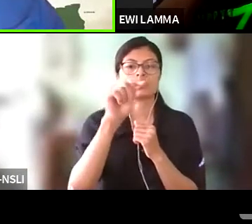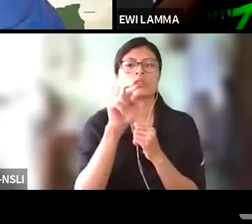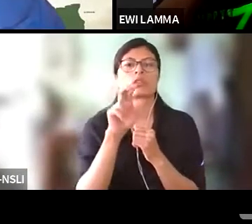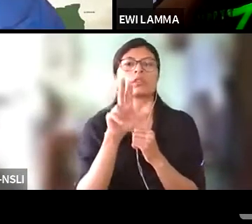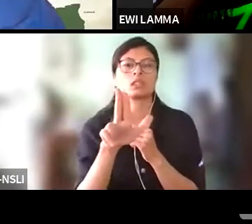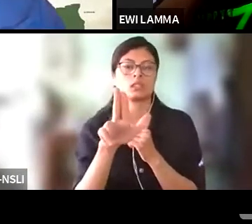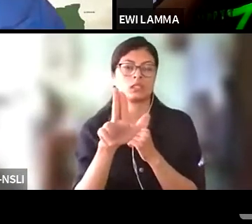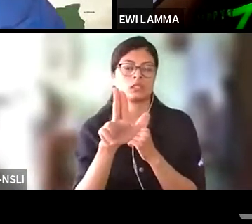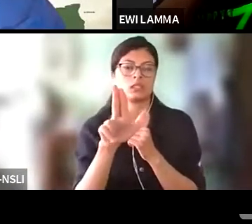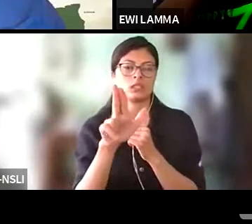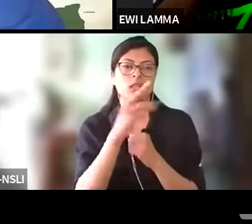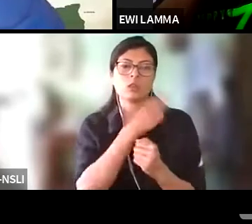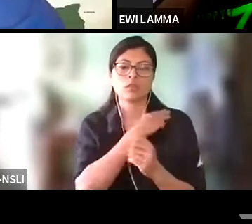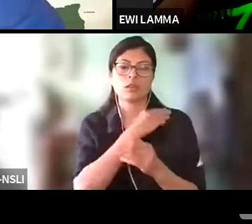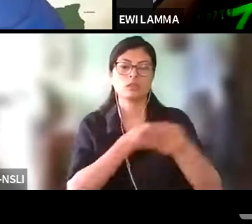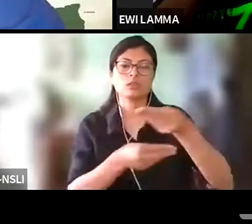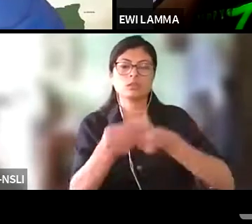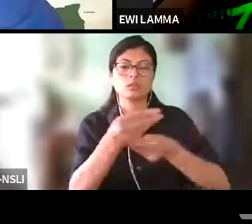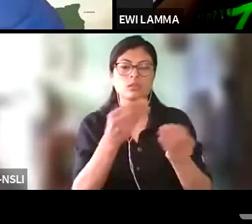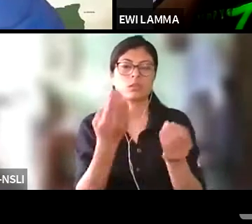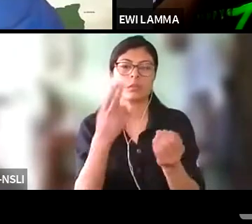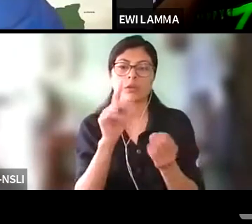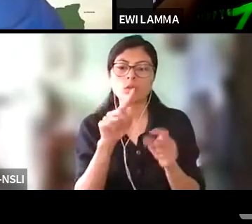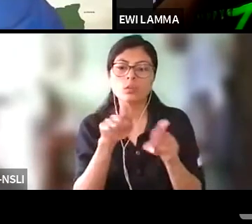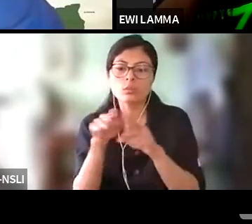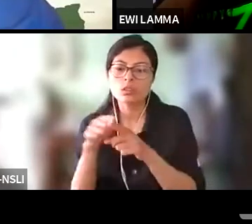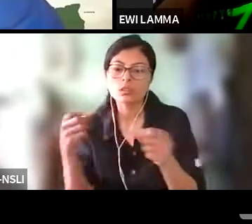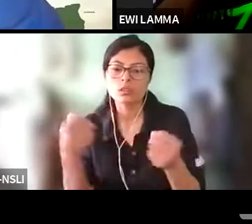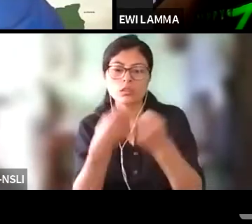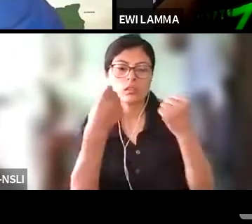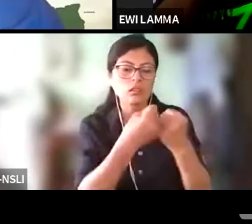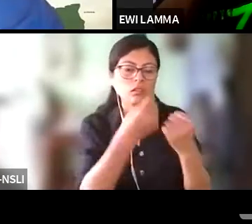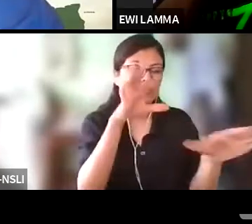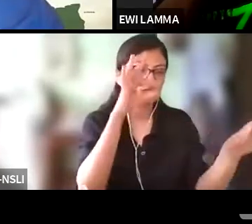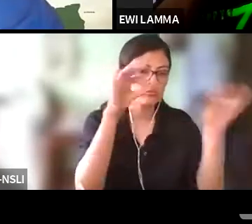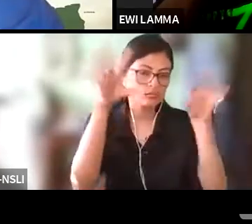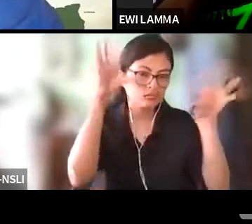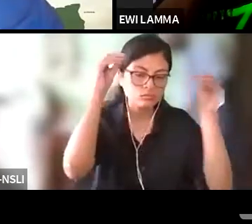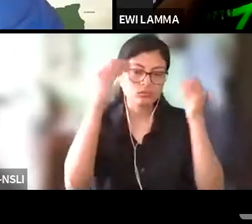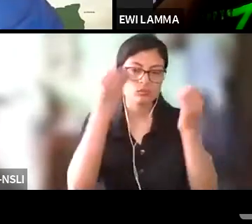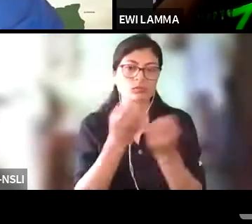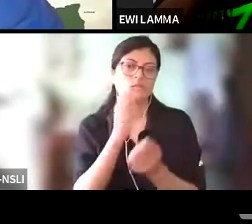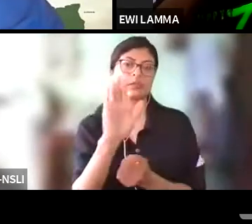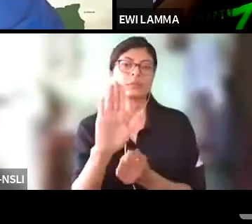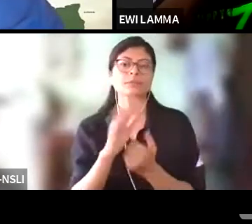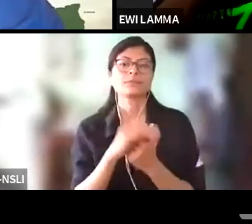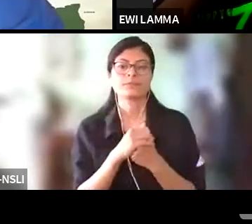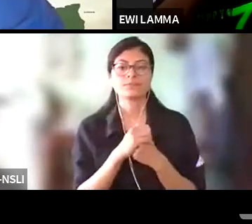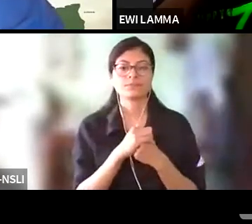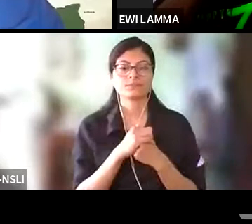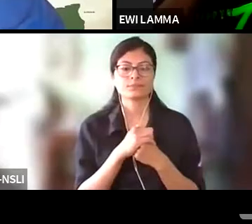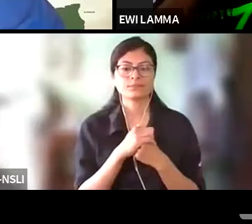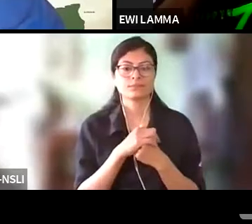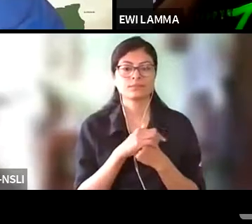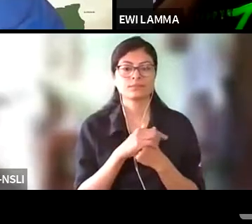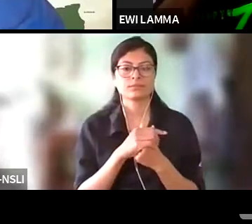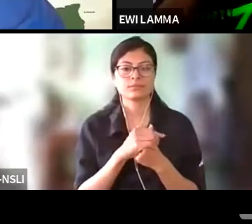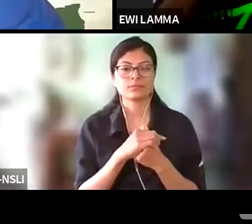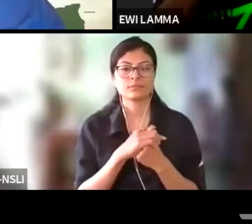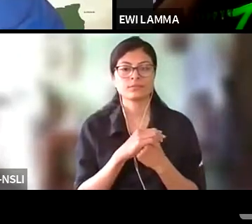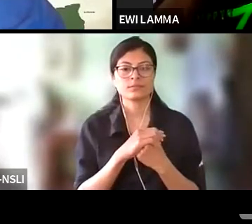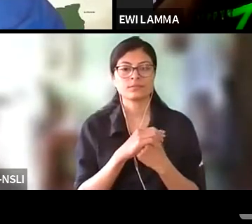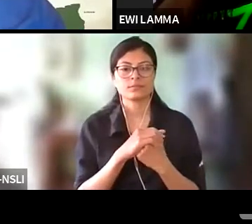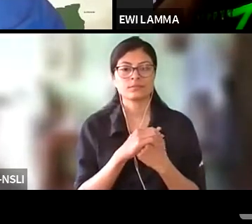Thank you for that, Karen. And you know, when you made a comment about, you know, what some of these high profile persons were saying, it just shows how